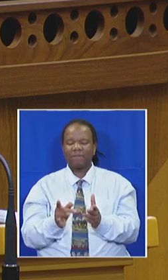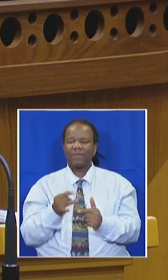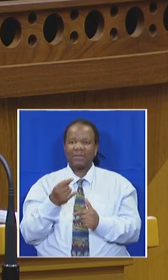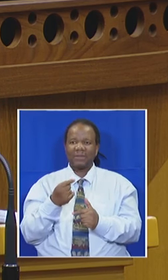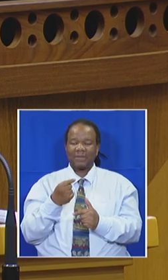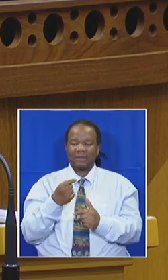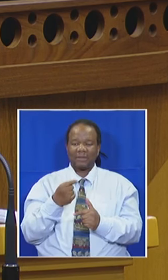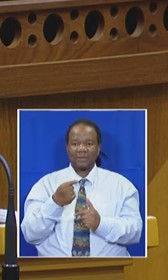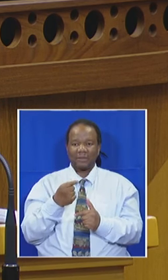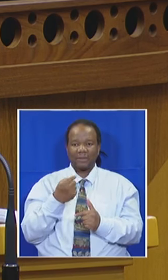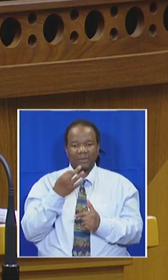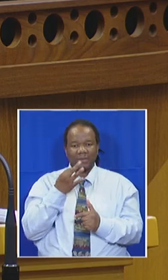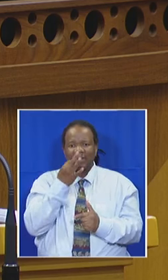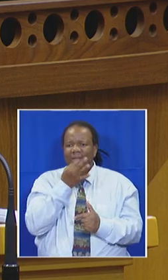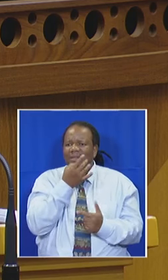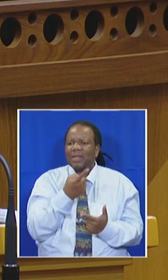of study